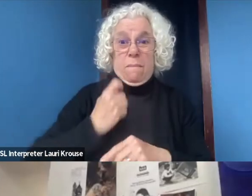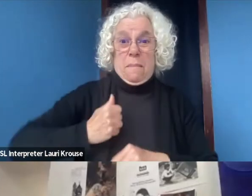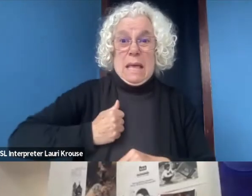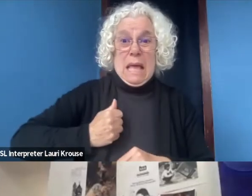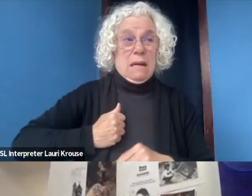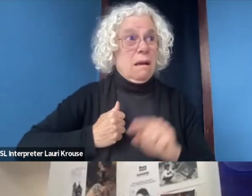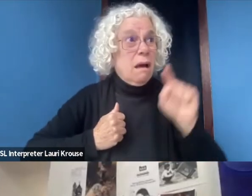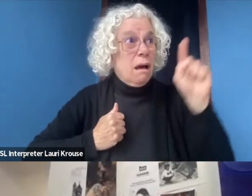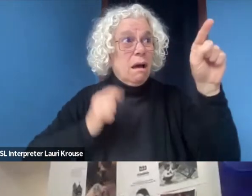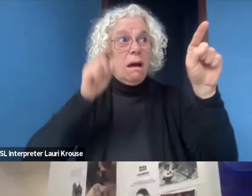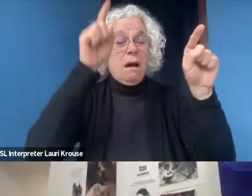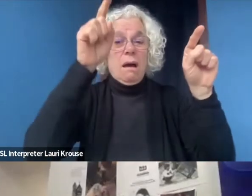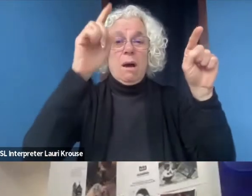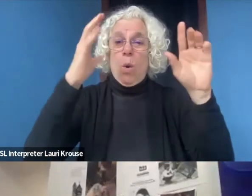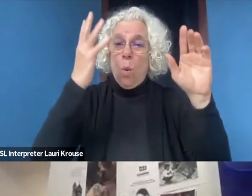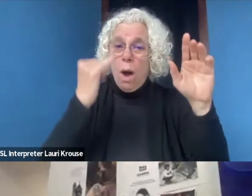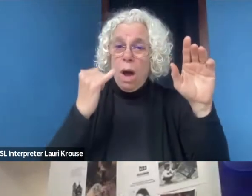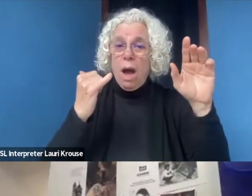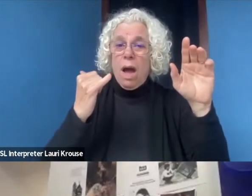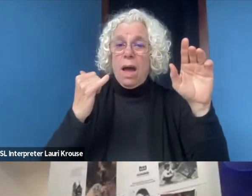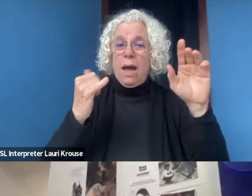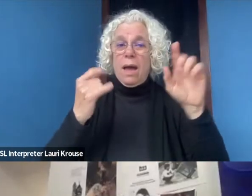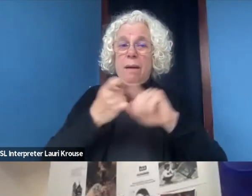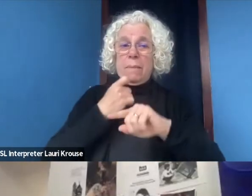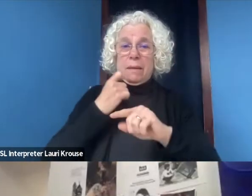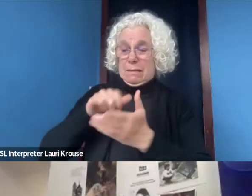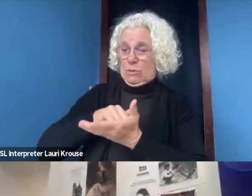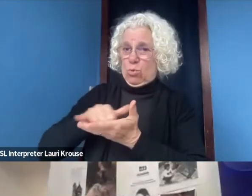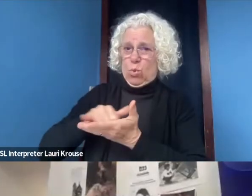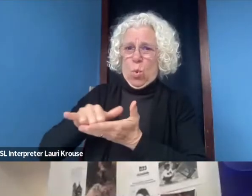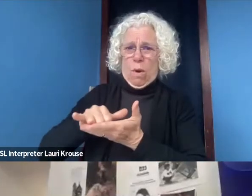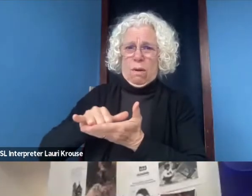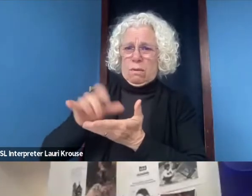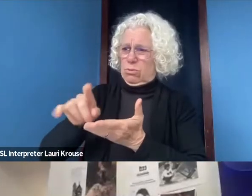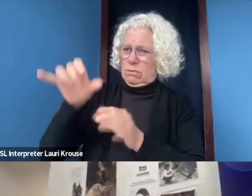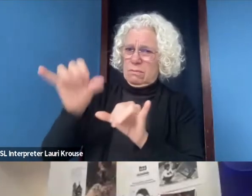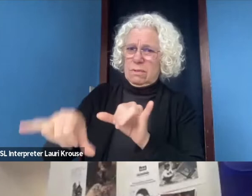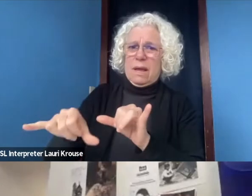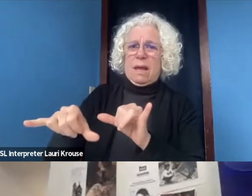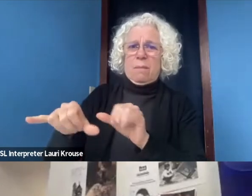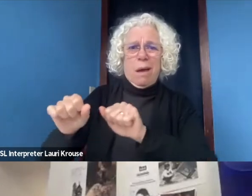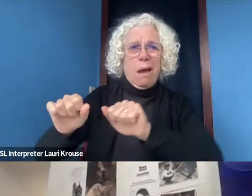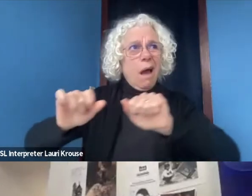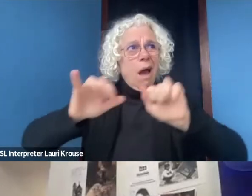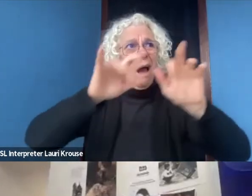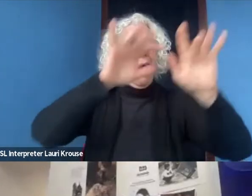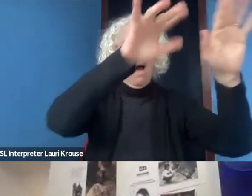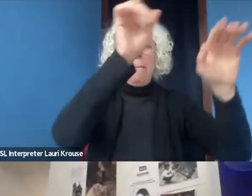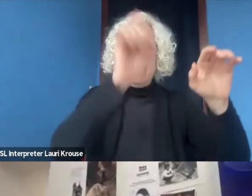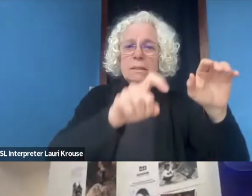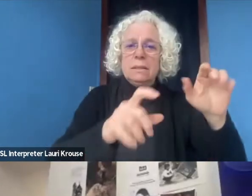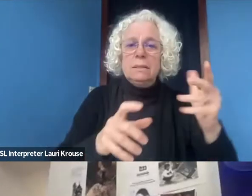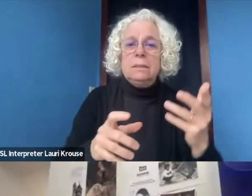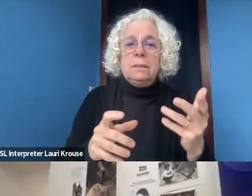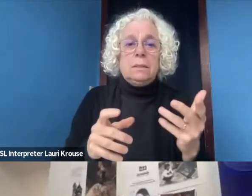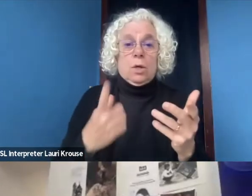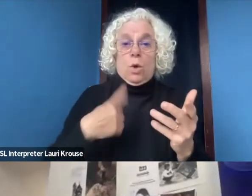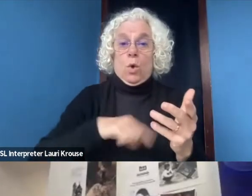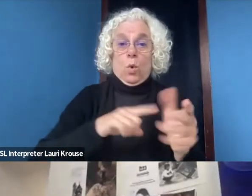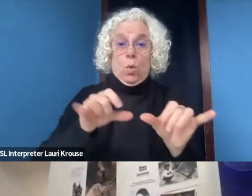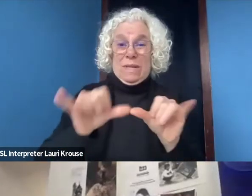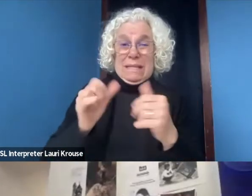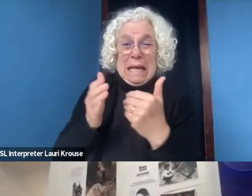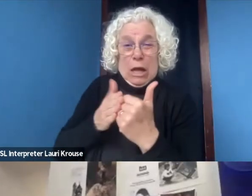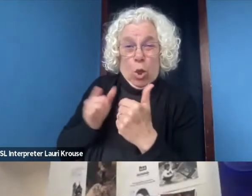there, where all of this territory here is where we should be. The only ones who have managed to stay close